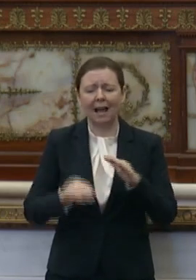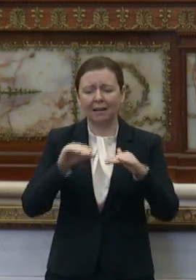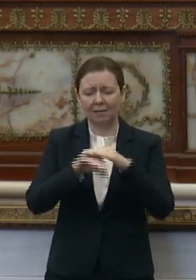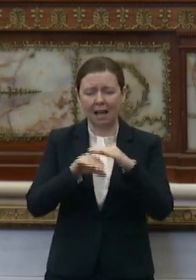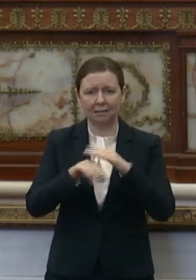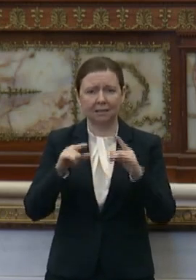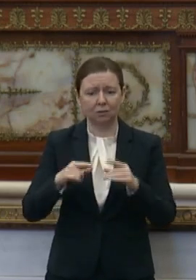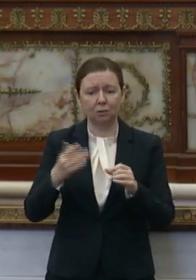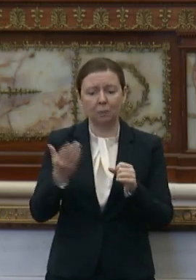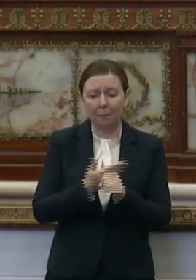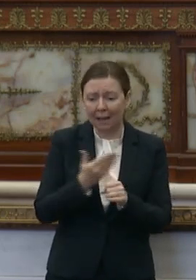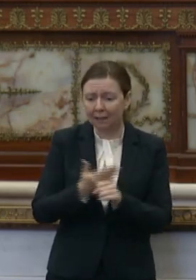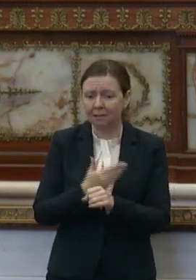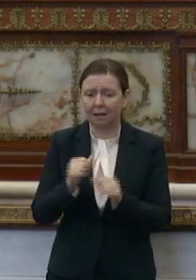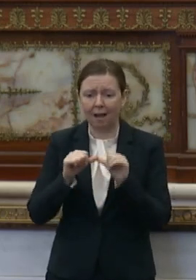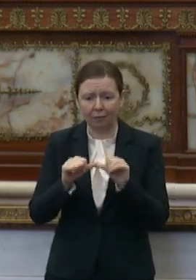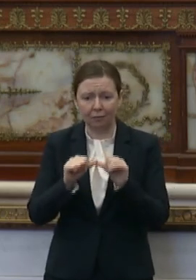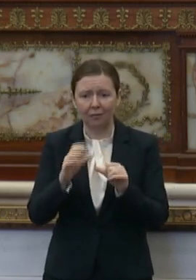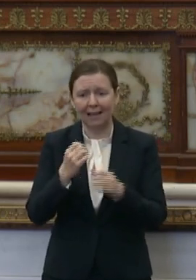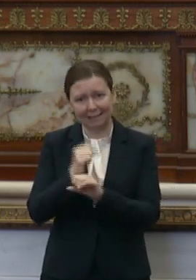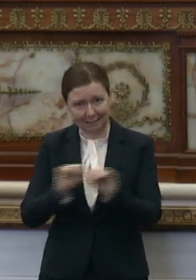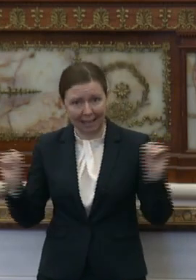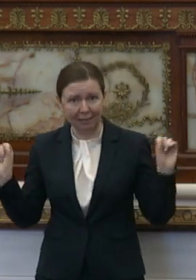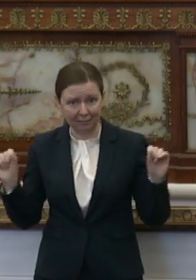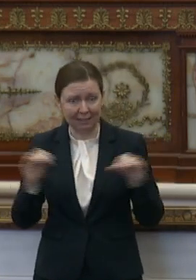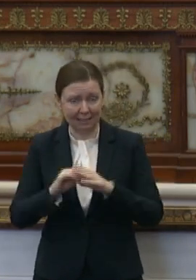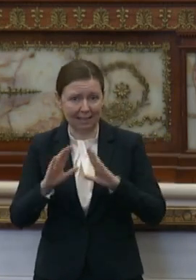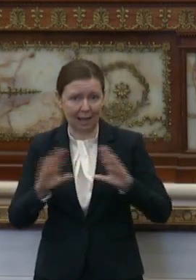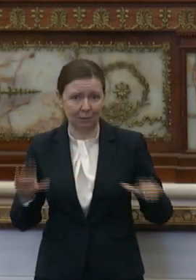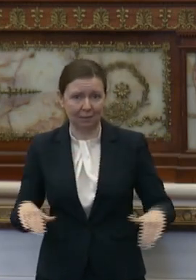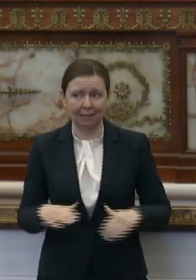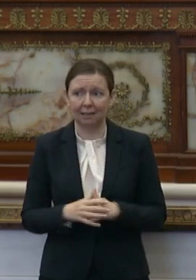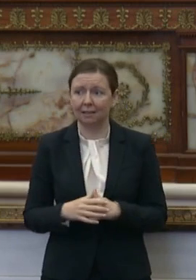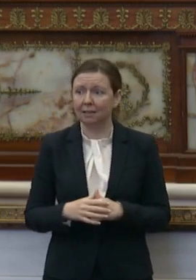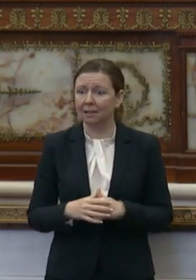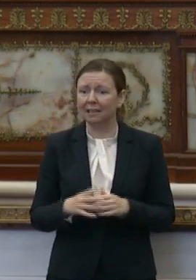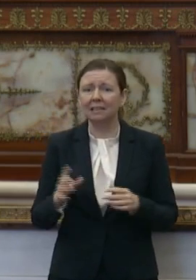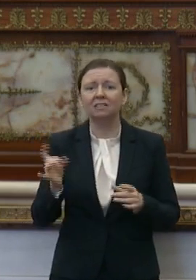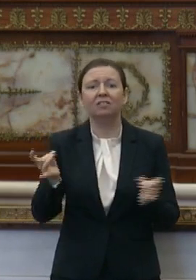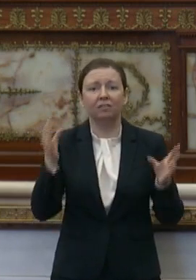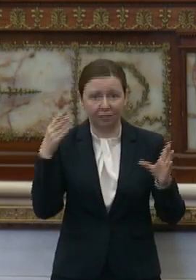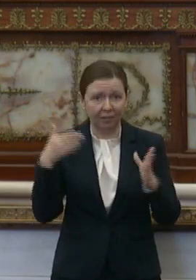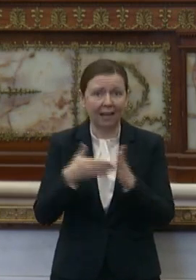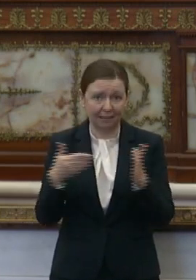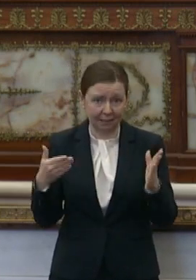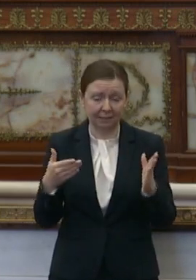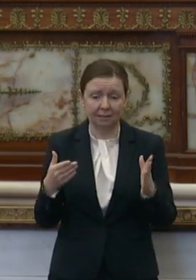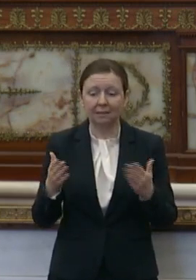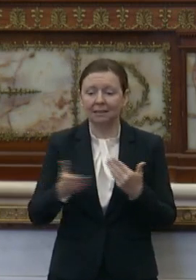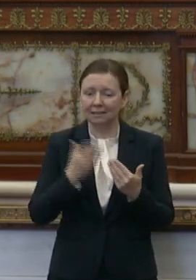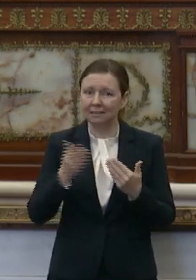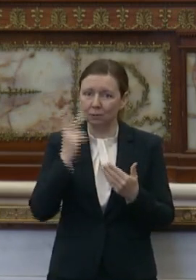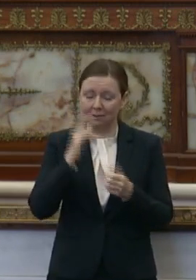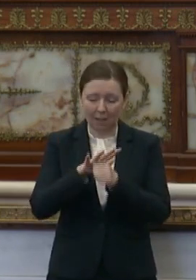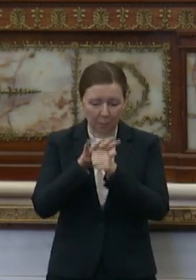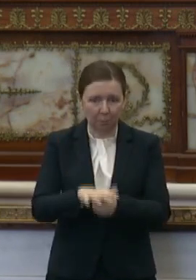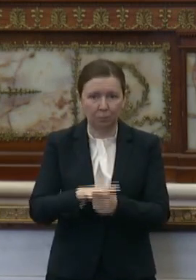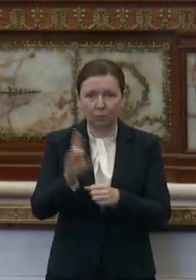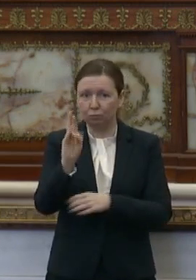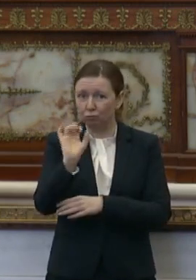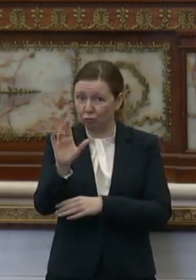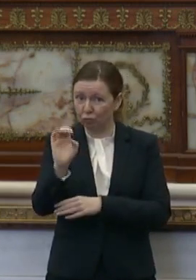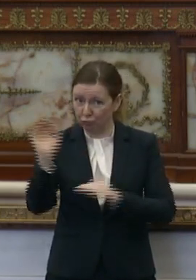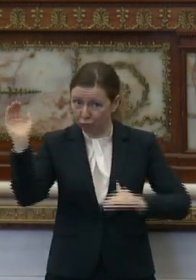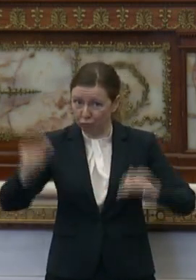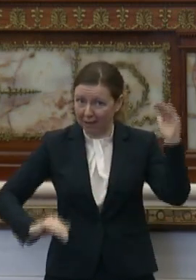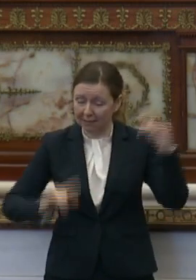to, maintenance of, and safety in housing is violent. And it's easy to see the oppressive racial element when